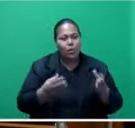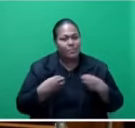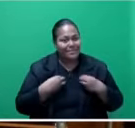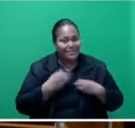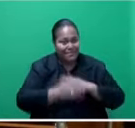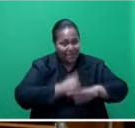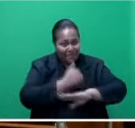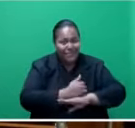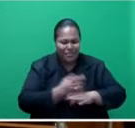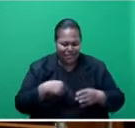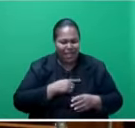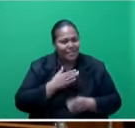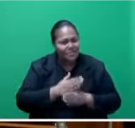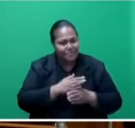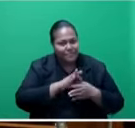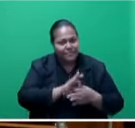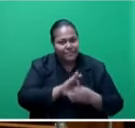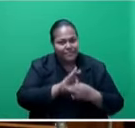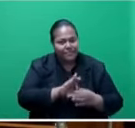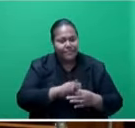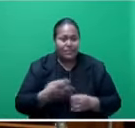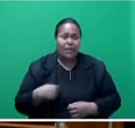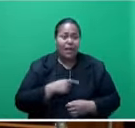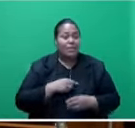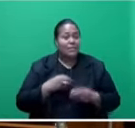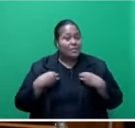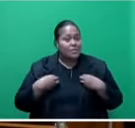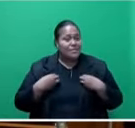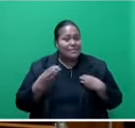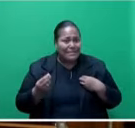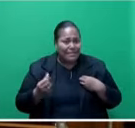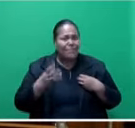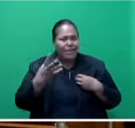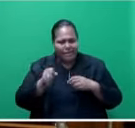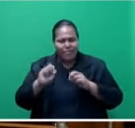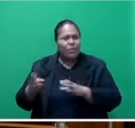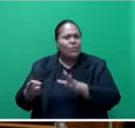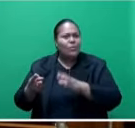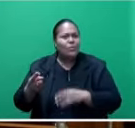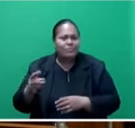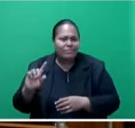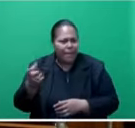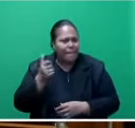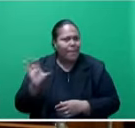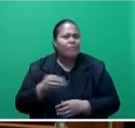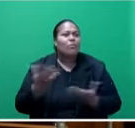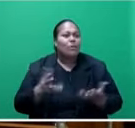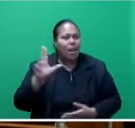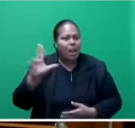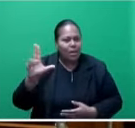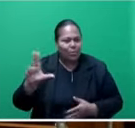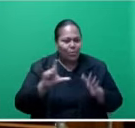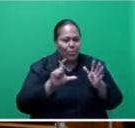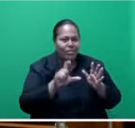routine visits. In fact, Mr. Speaker, sir, our cooperatives teams have just returned from Didea. Last week we undertook business